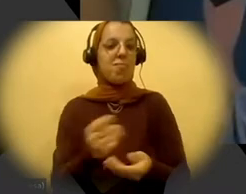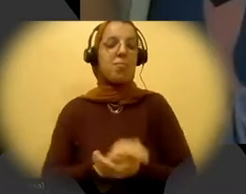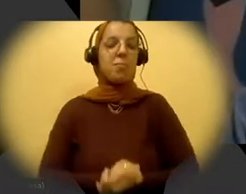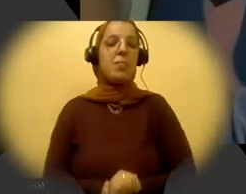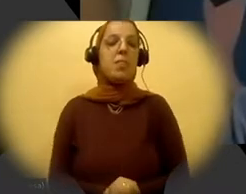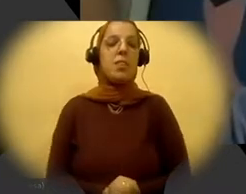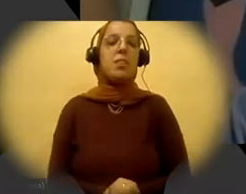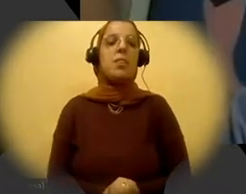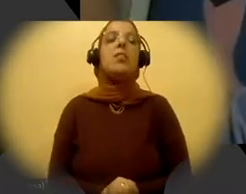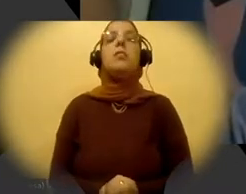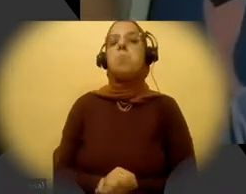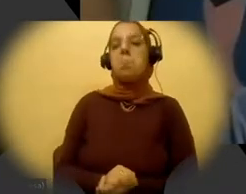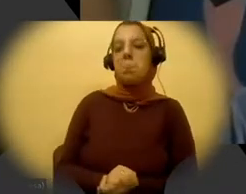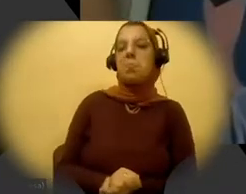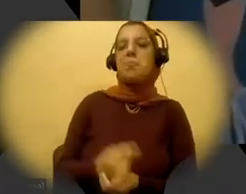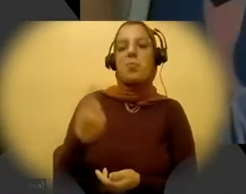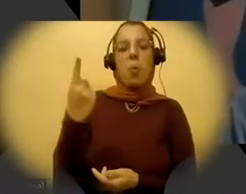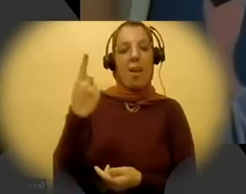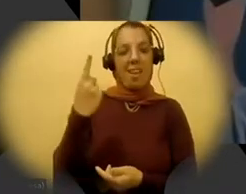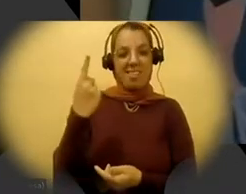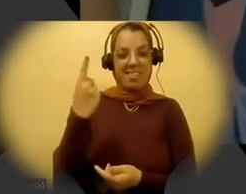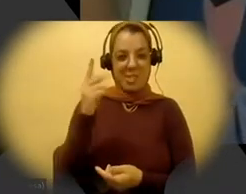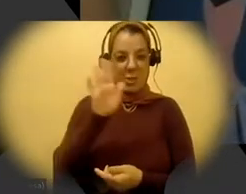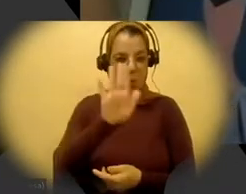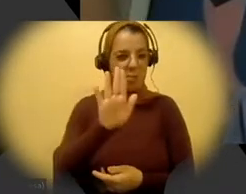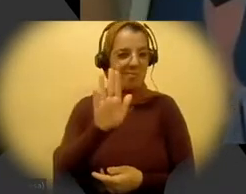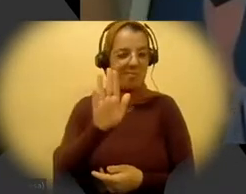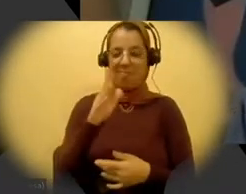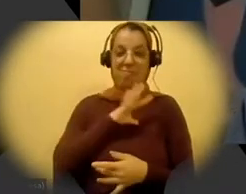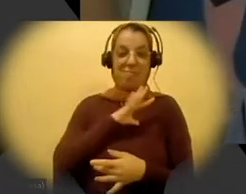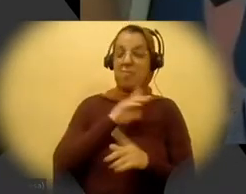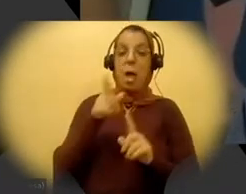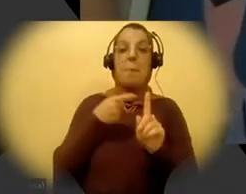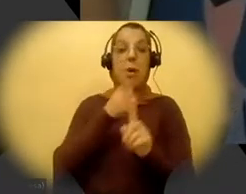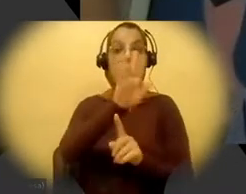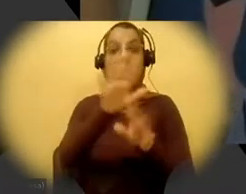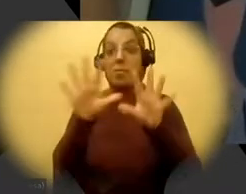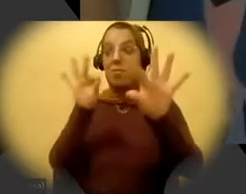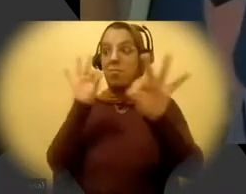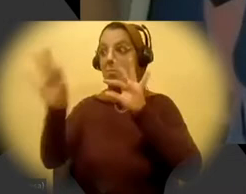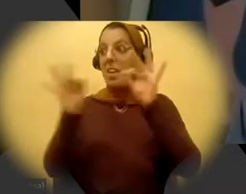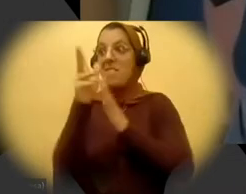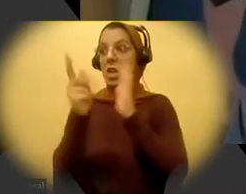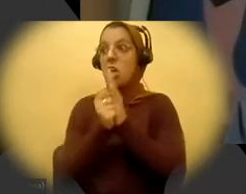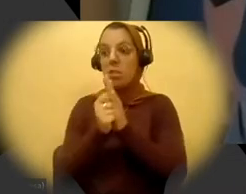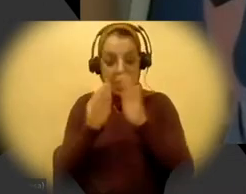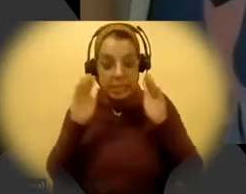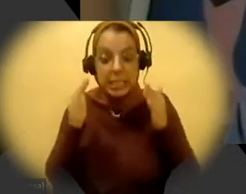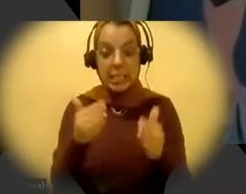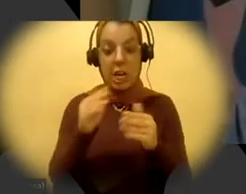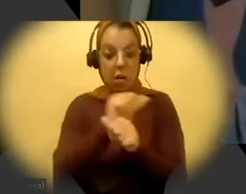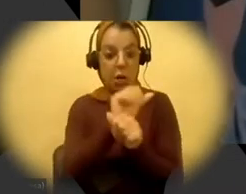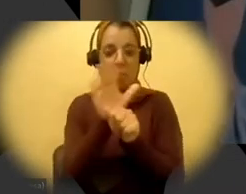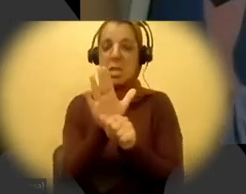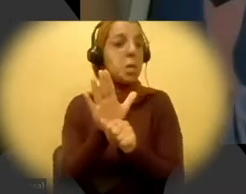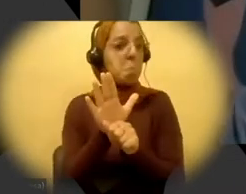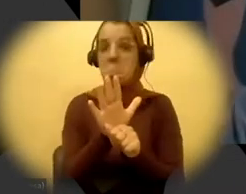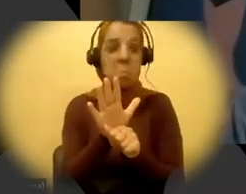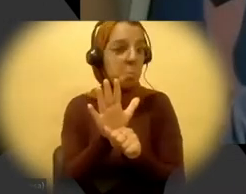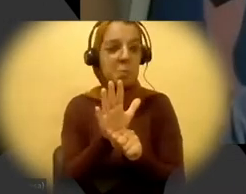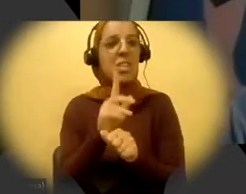Mm-hmm. Yeah, because one thing I appreciate about the selection we have is that it's not necessarily all about COVID. It's really just like